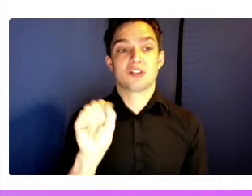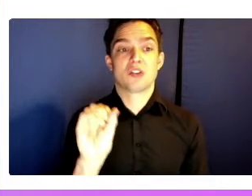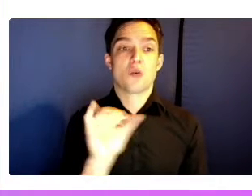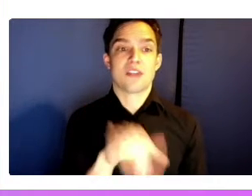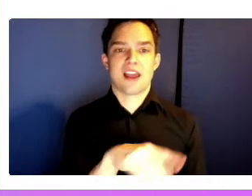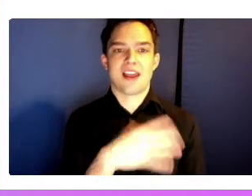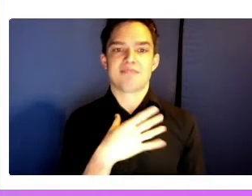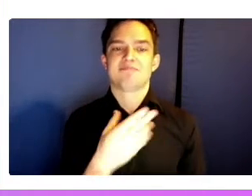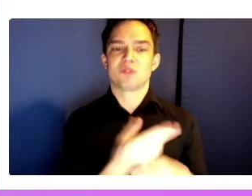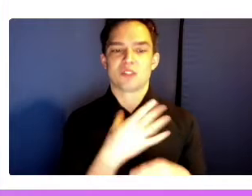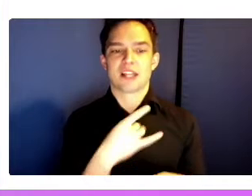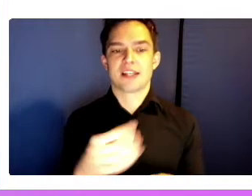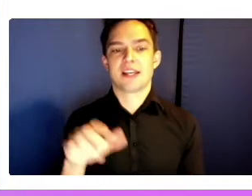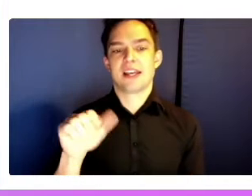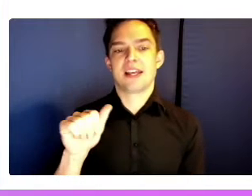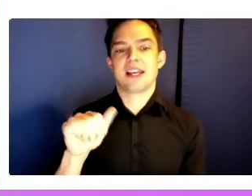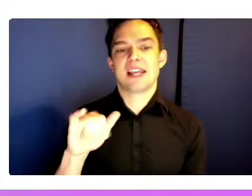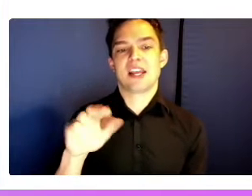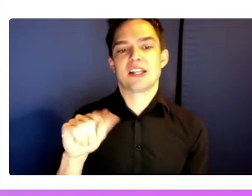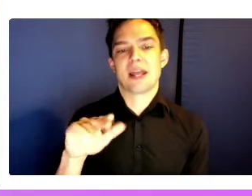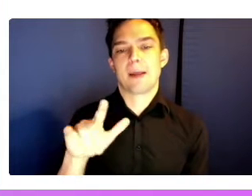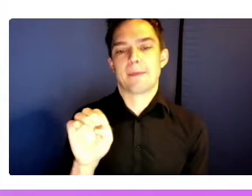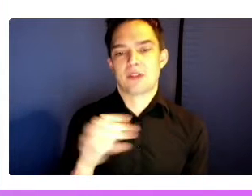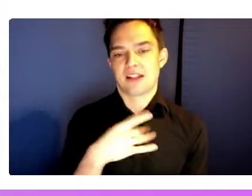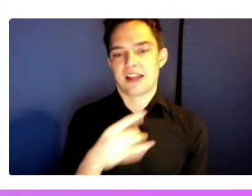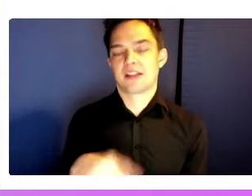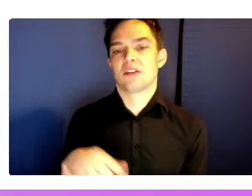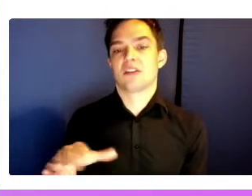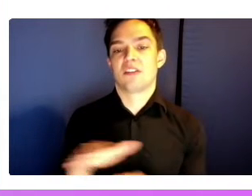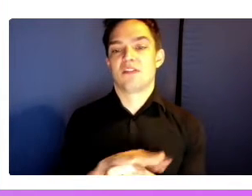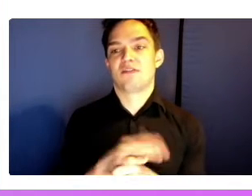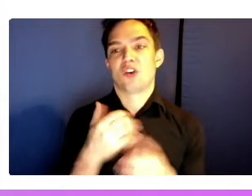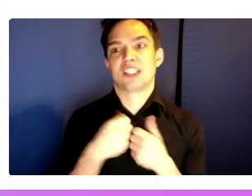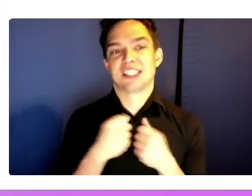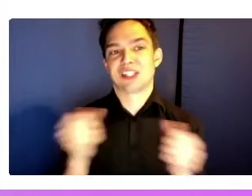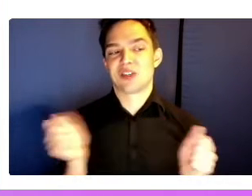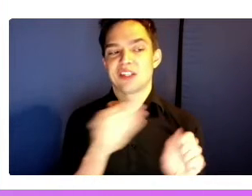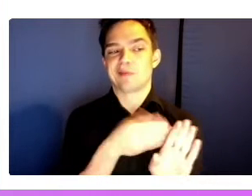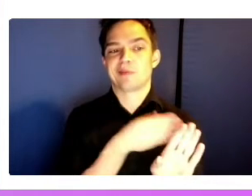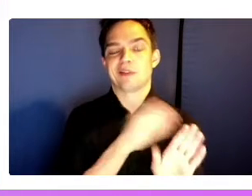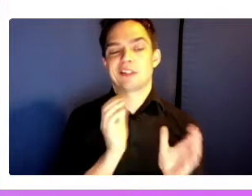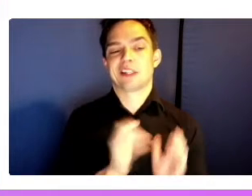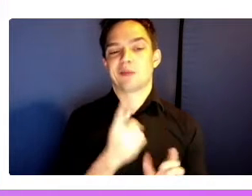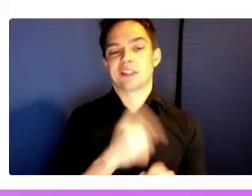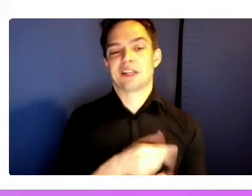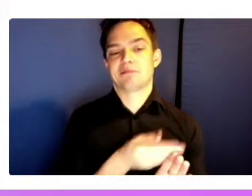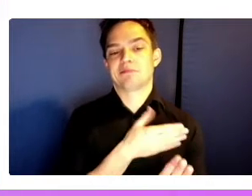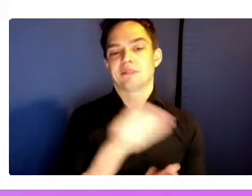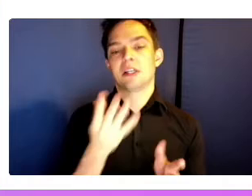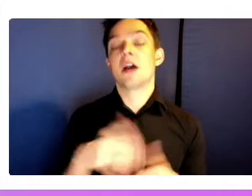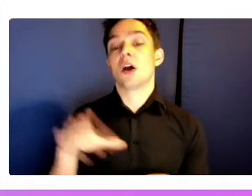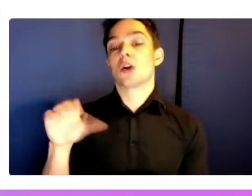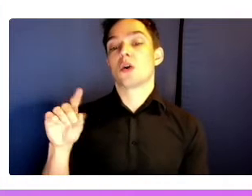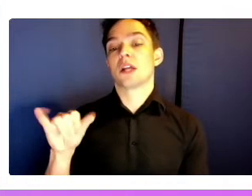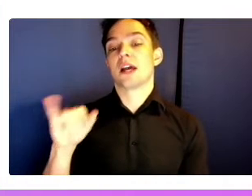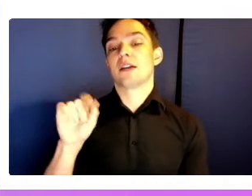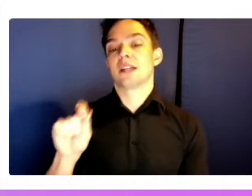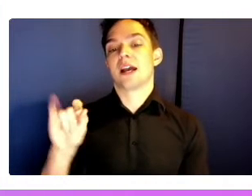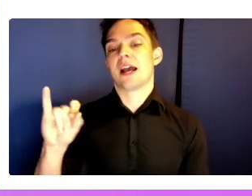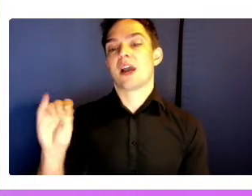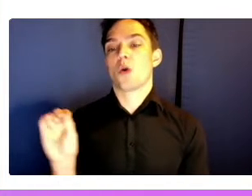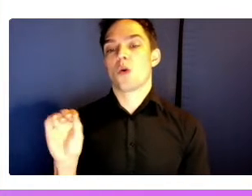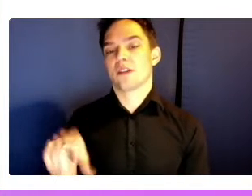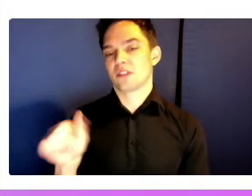like. Airtable is another great tool. Full disclosure, they're a previous client at one point. Coda.io is another tool I